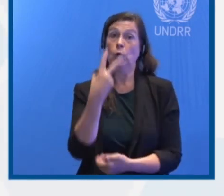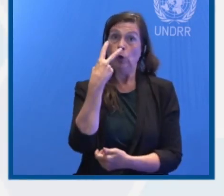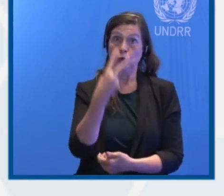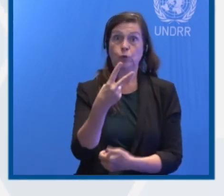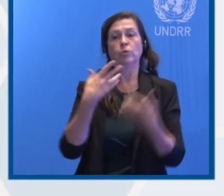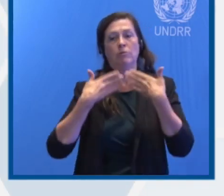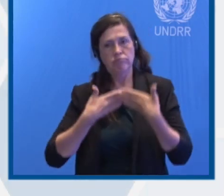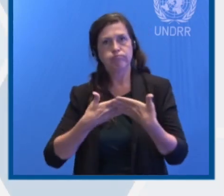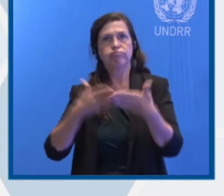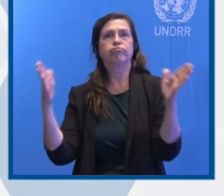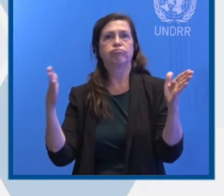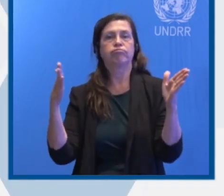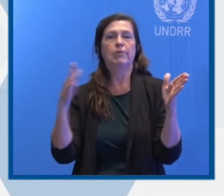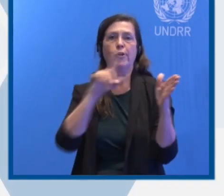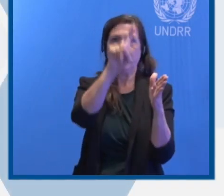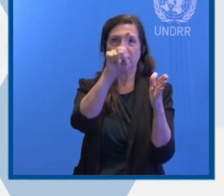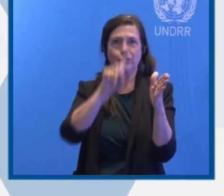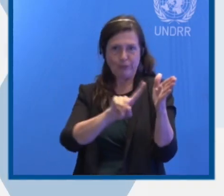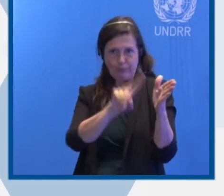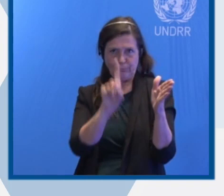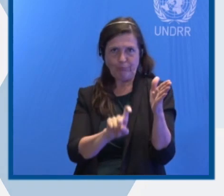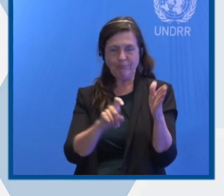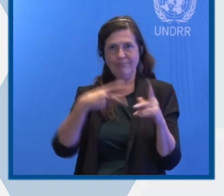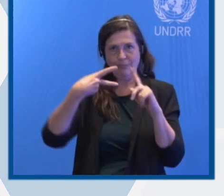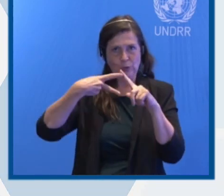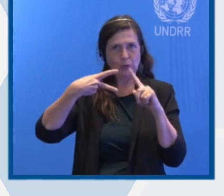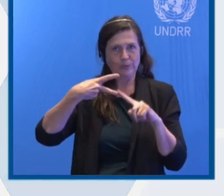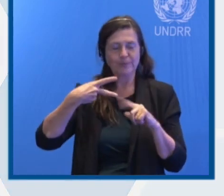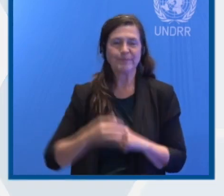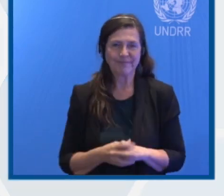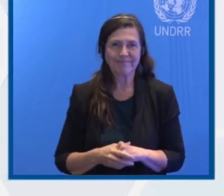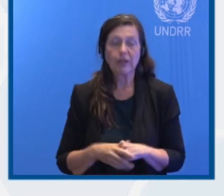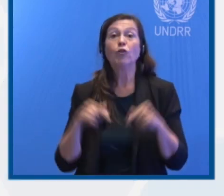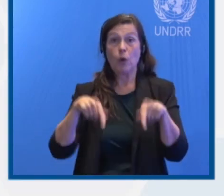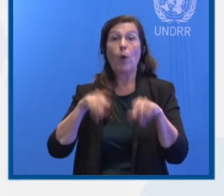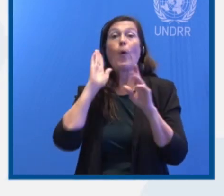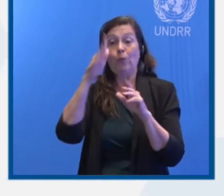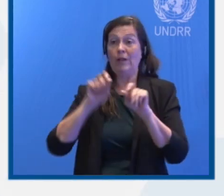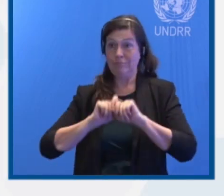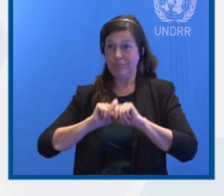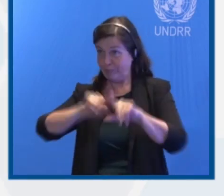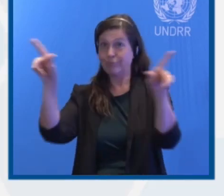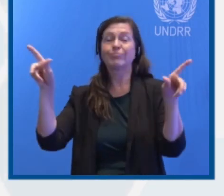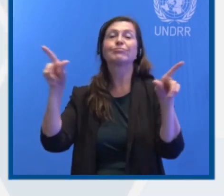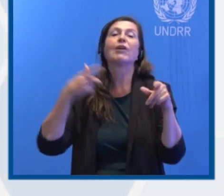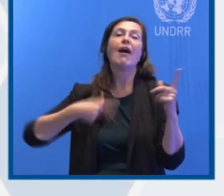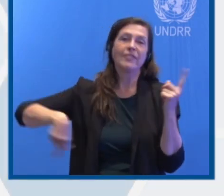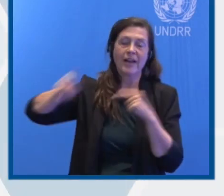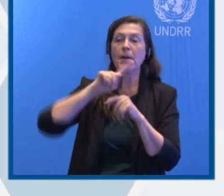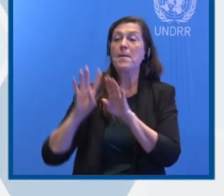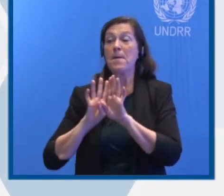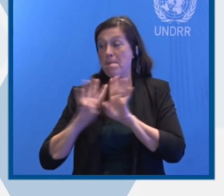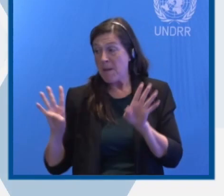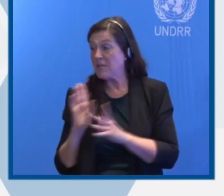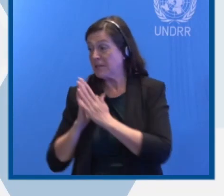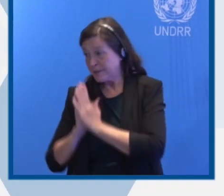to pose. In response to that, I will invite each of the panelists, my fellow panelists this afternoon, to make